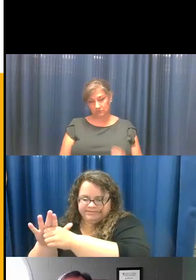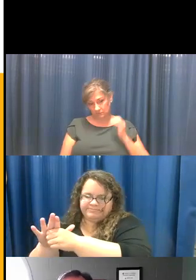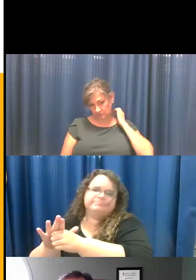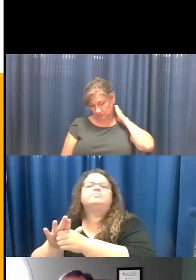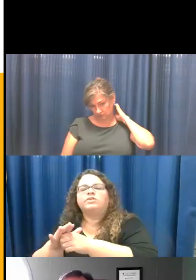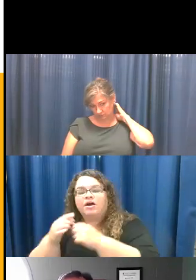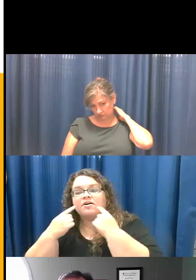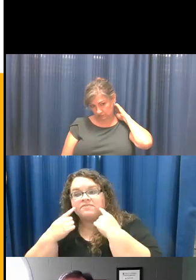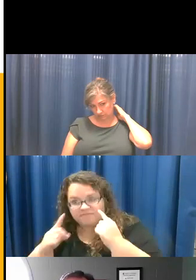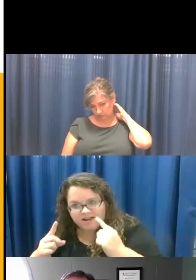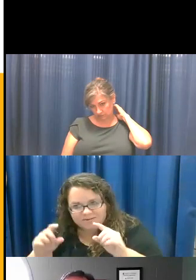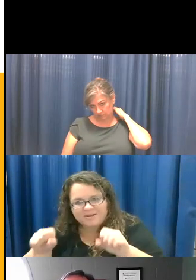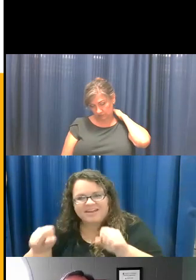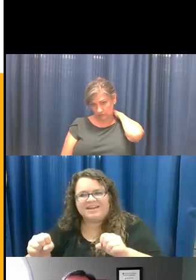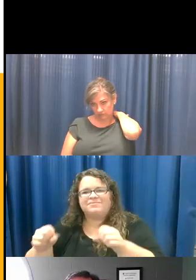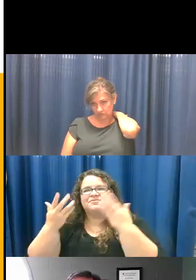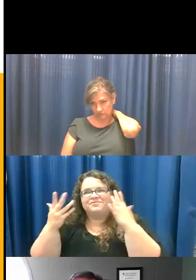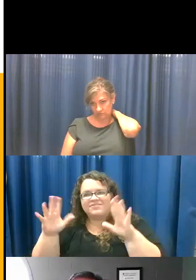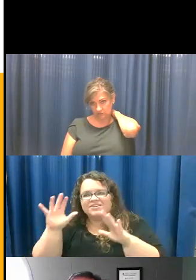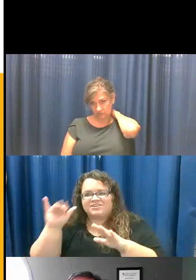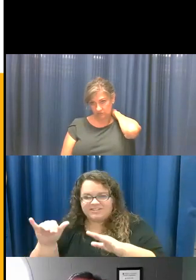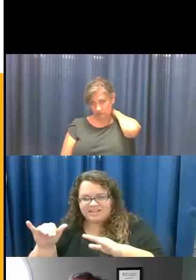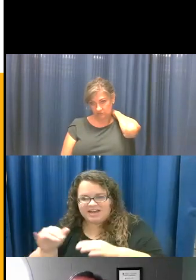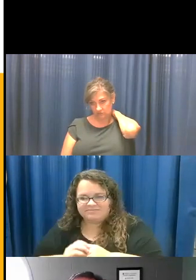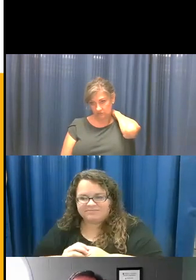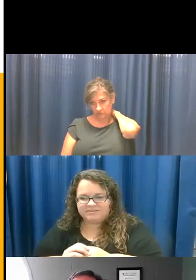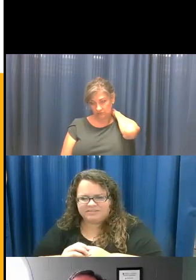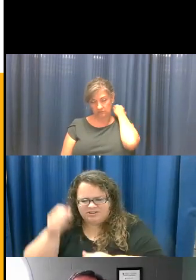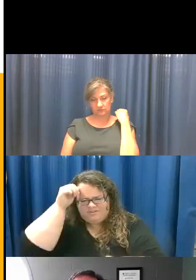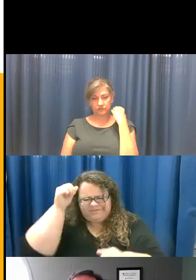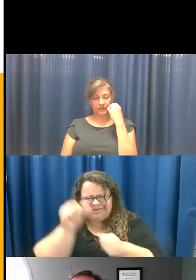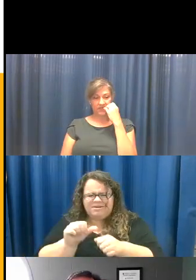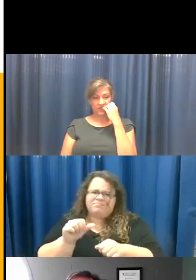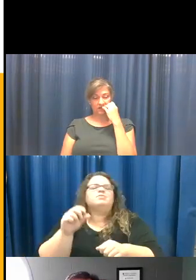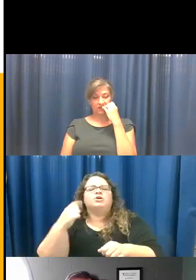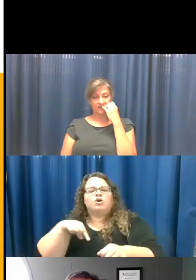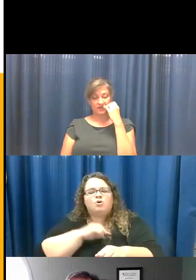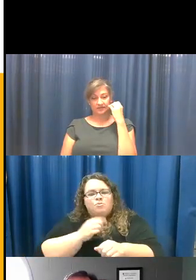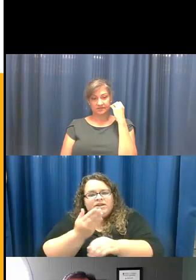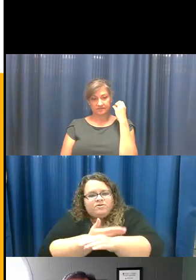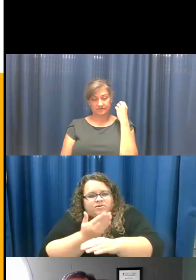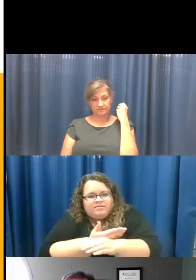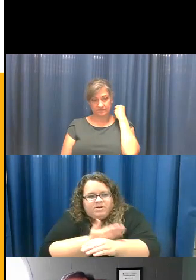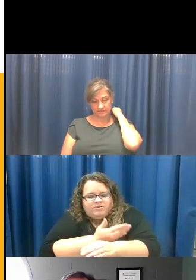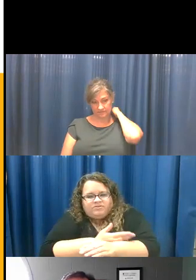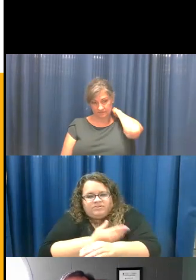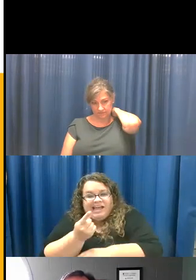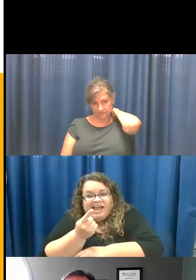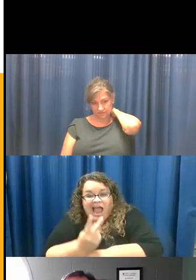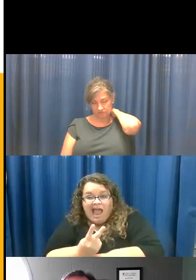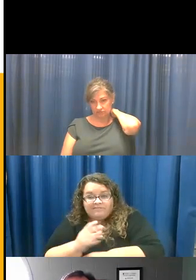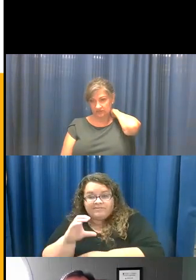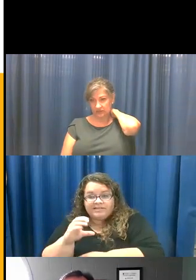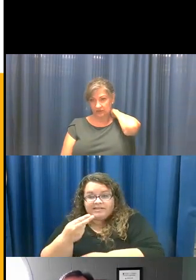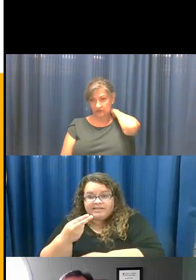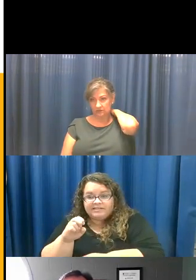to complete that build out. So you might recall that we remodeled about half of the CHES campus, our medical campus that's